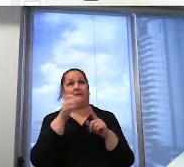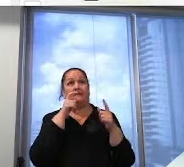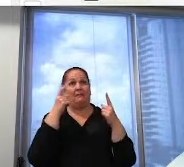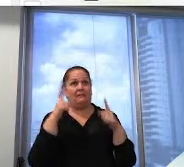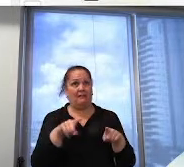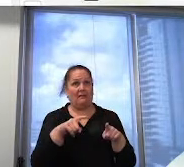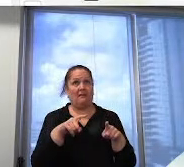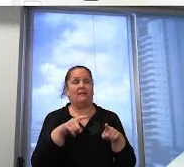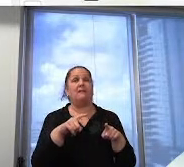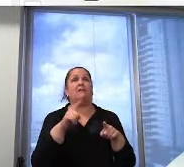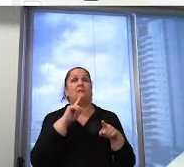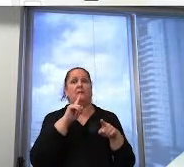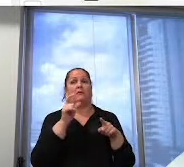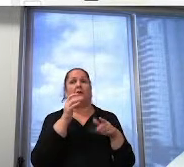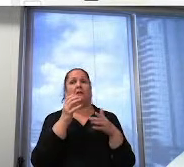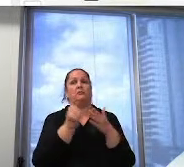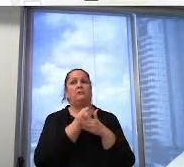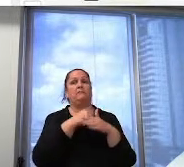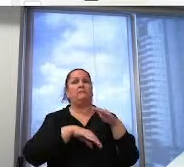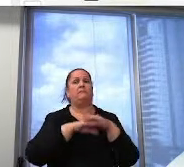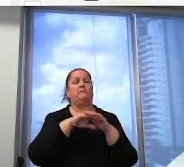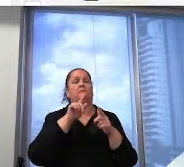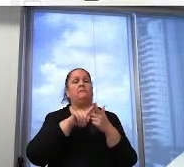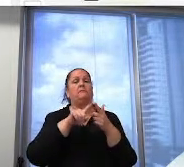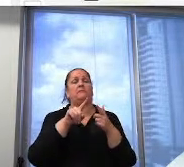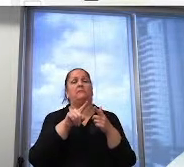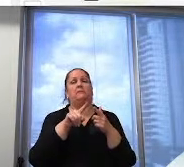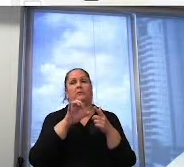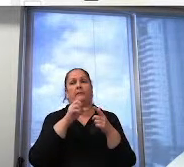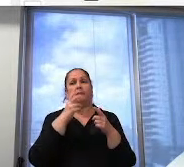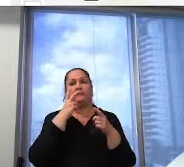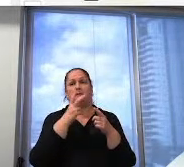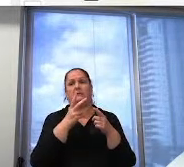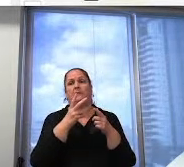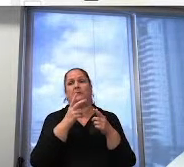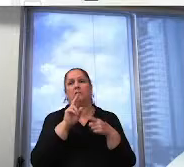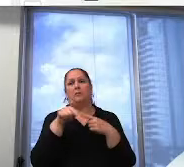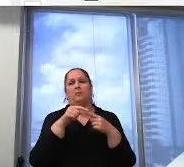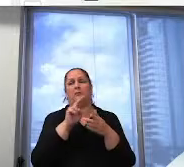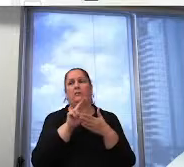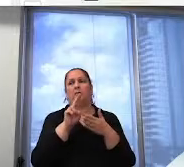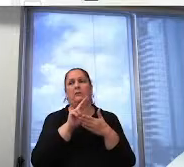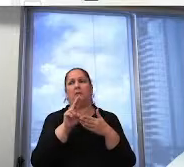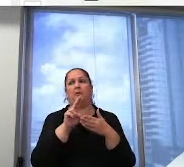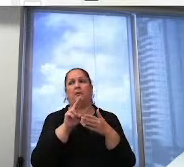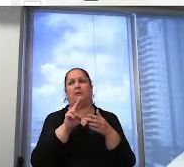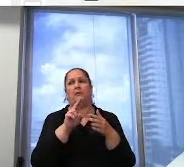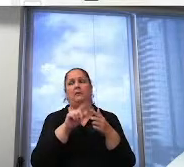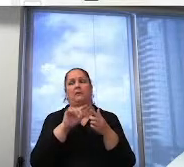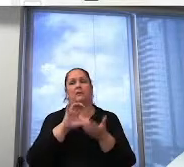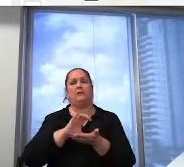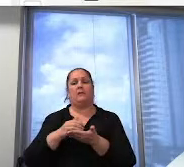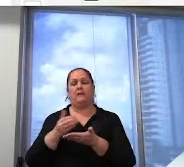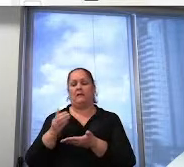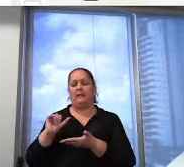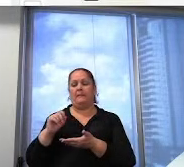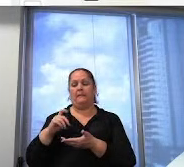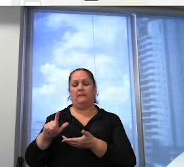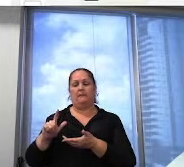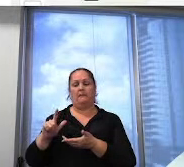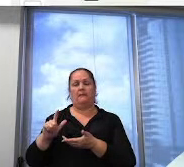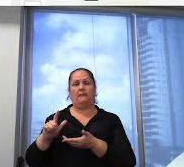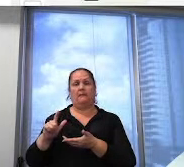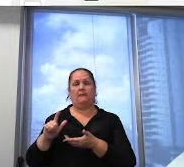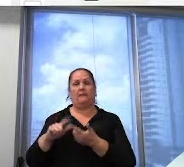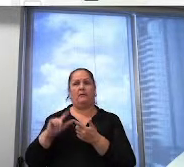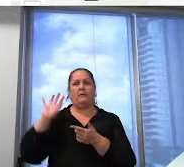that wouldn't happen, we will actually optimize that. That's one of the synergies that we seek when we're utilizing non-federal capital